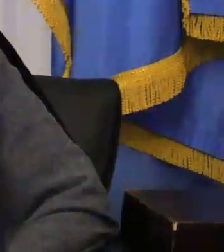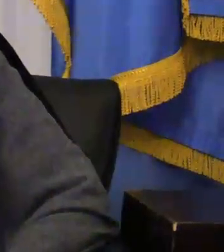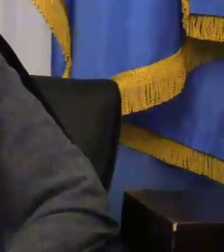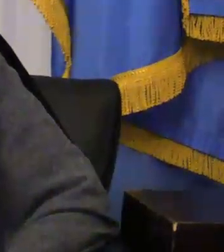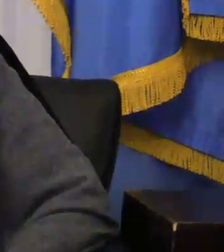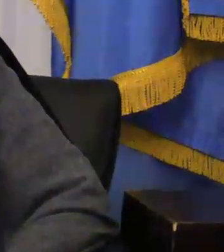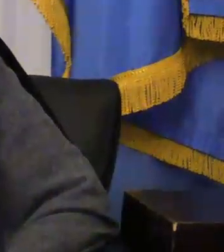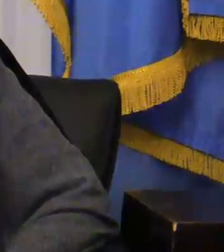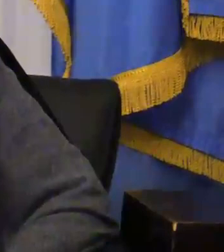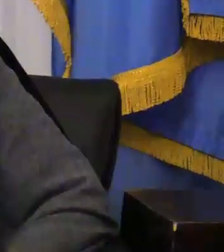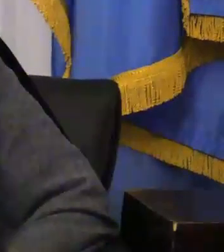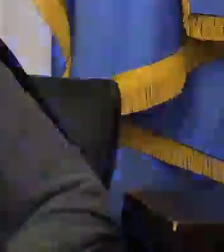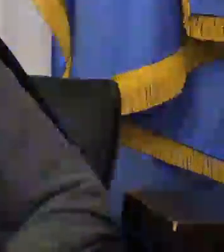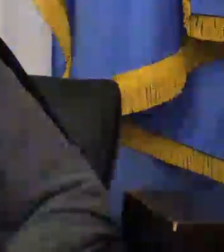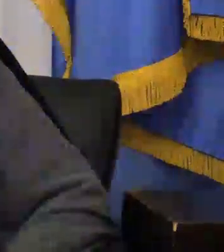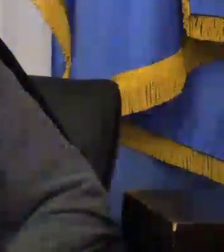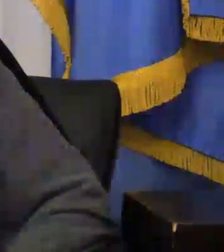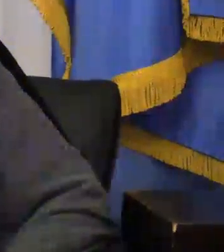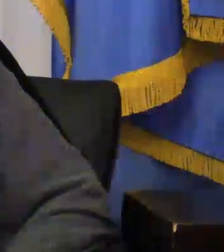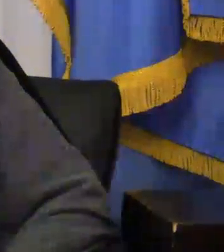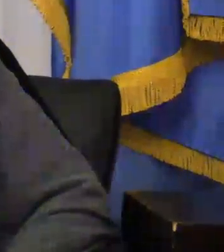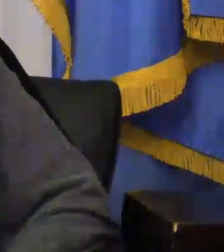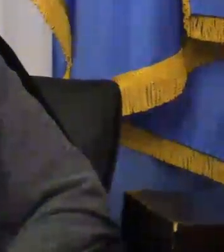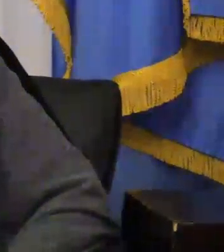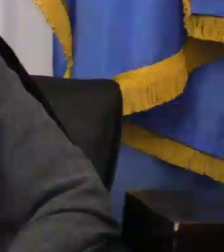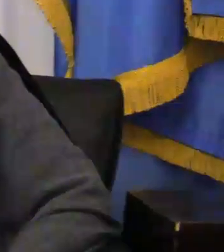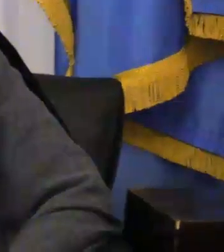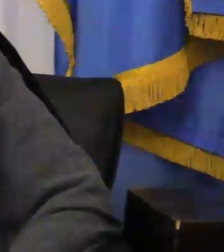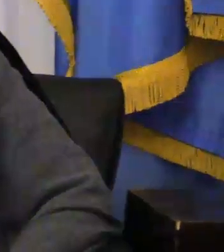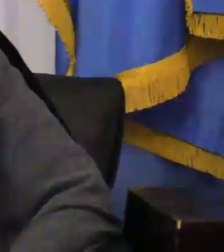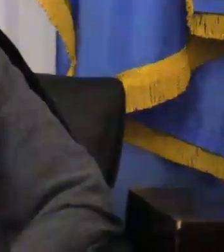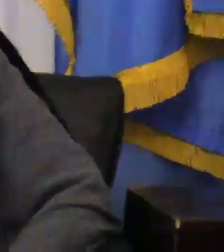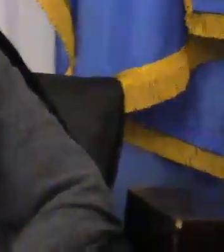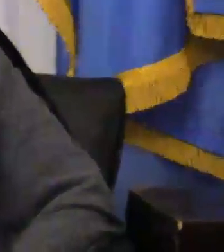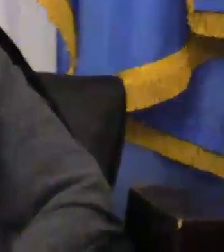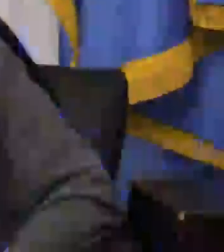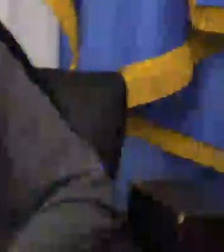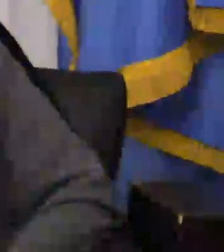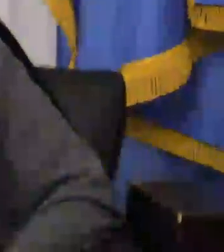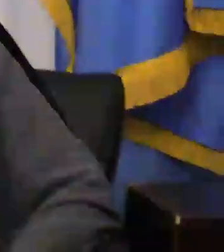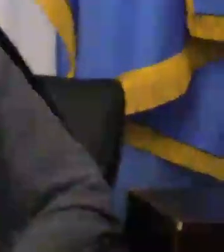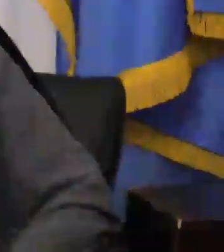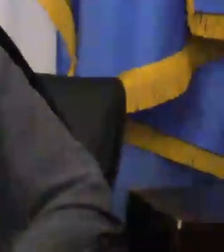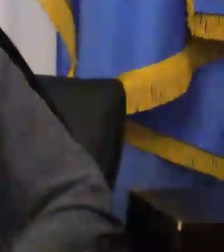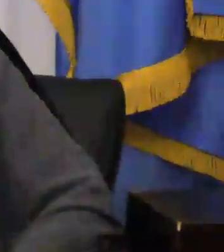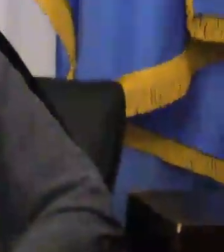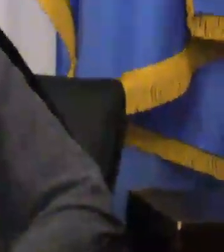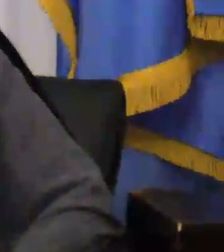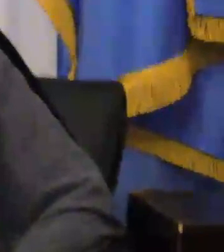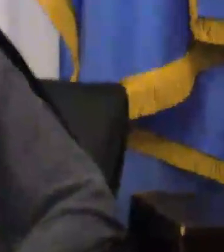of the major advances accomplished by the Istanbul Convention. The convention is also